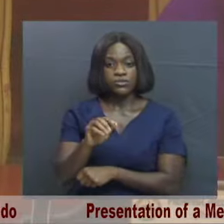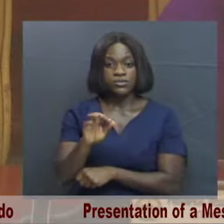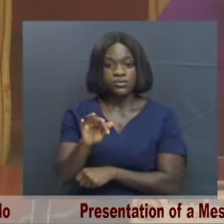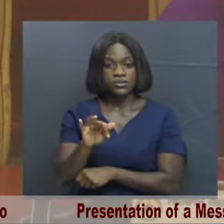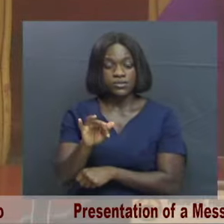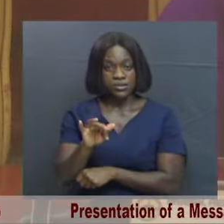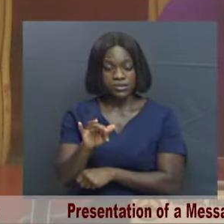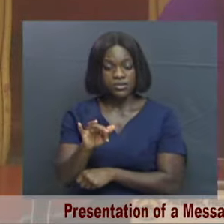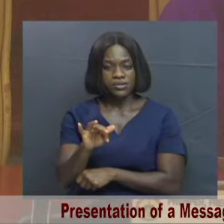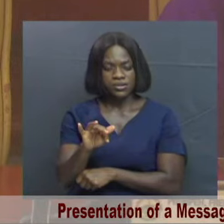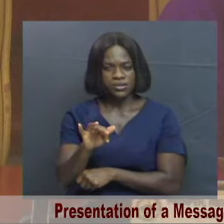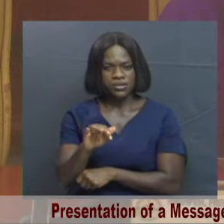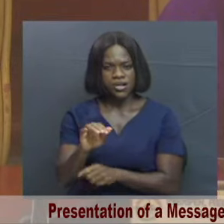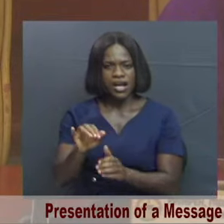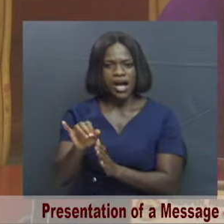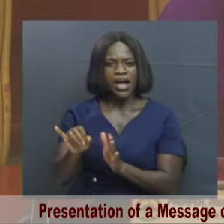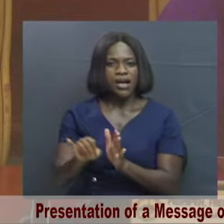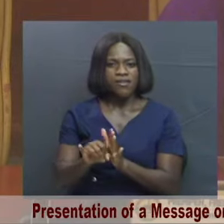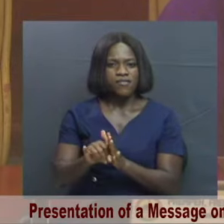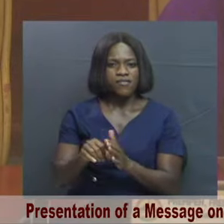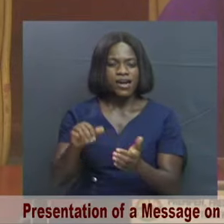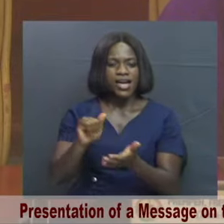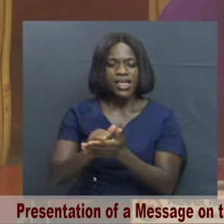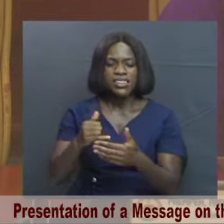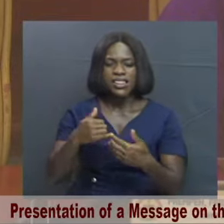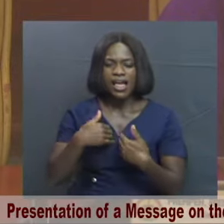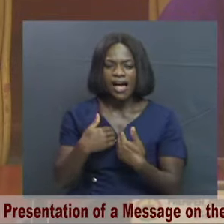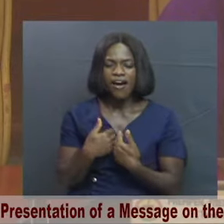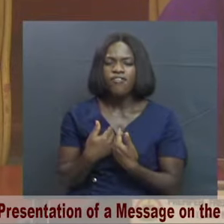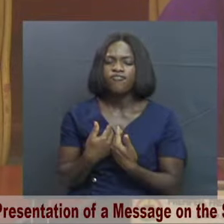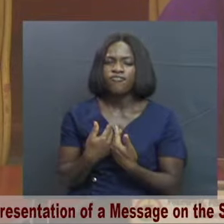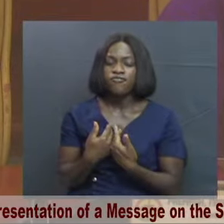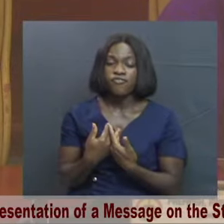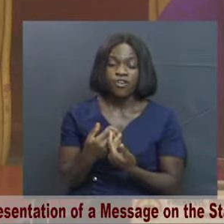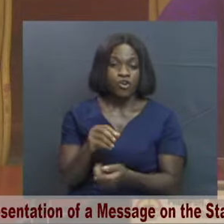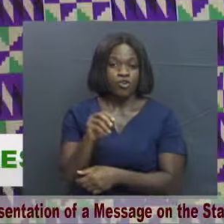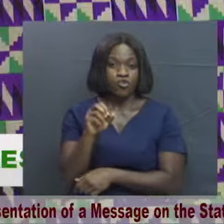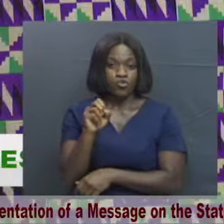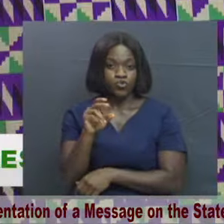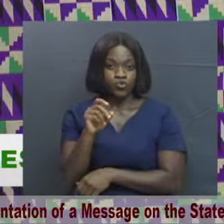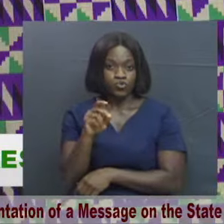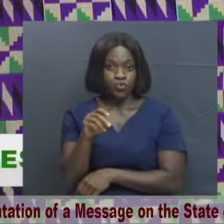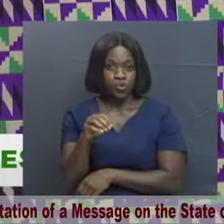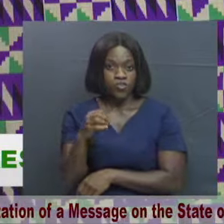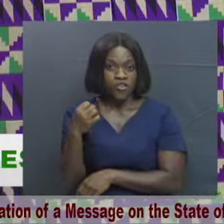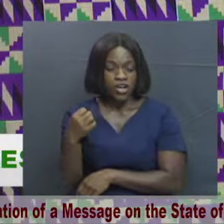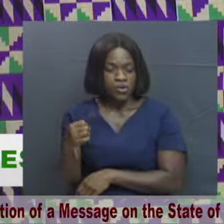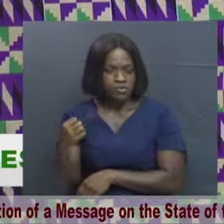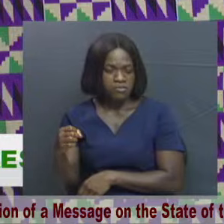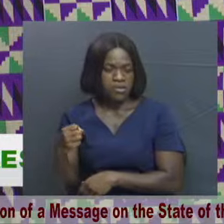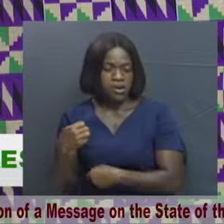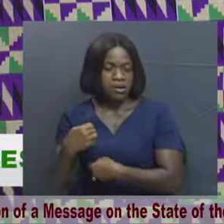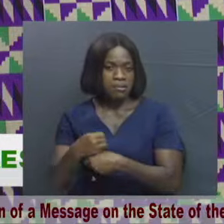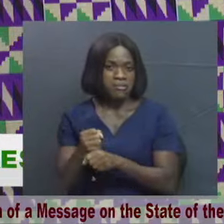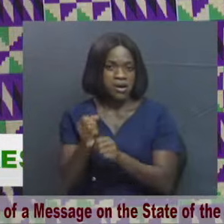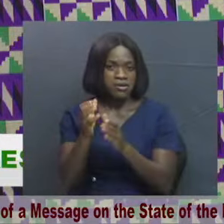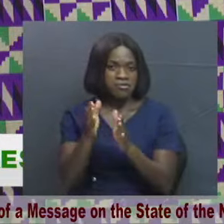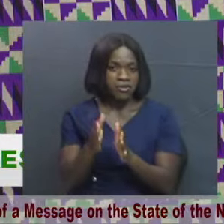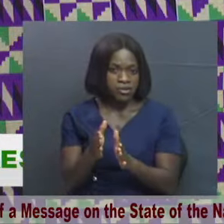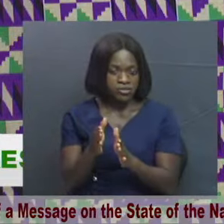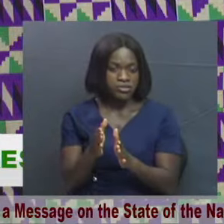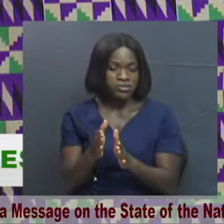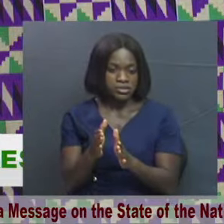Catalyst that has attracted a record number of 12 original equipment manufacturers including